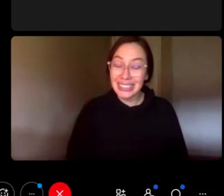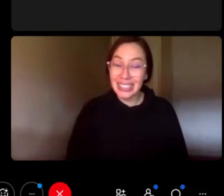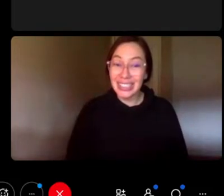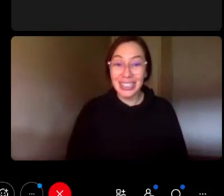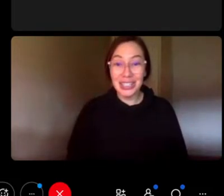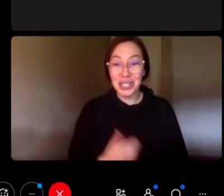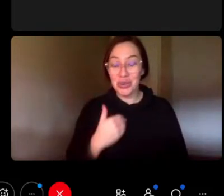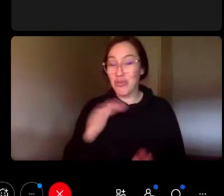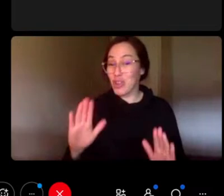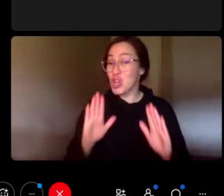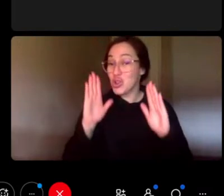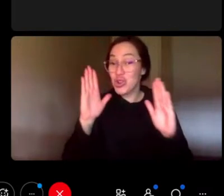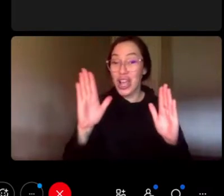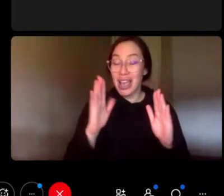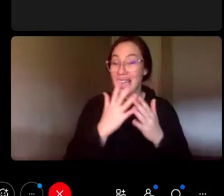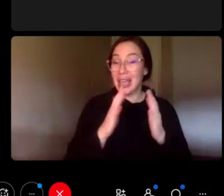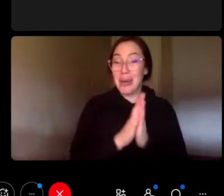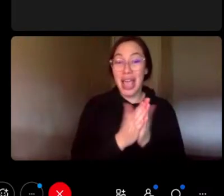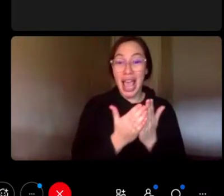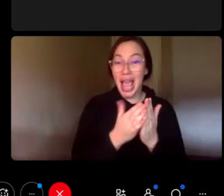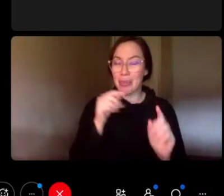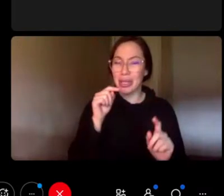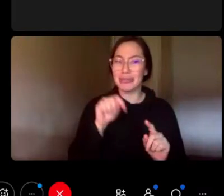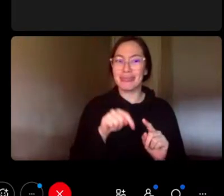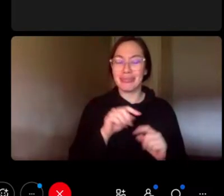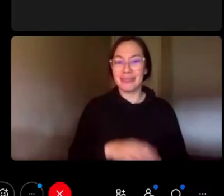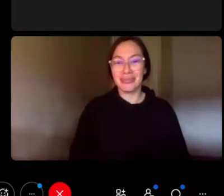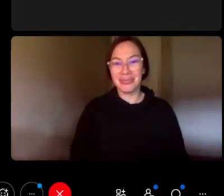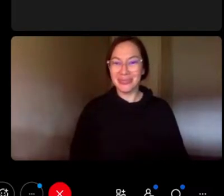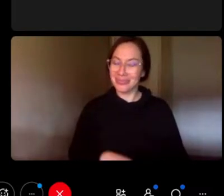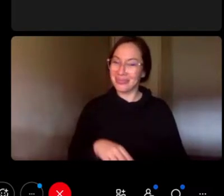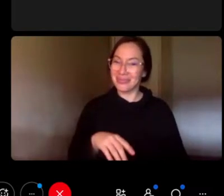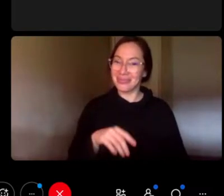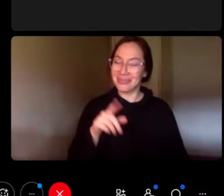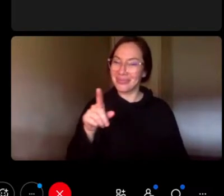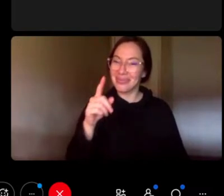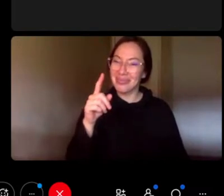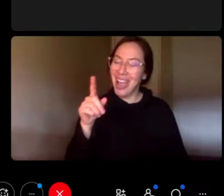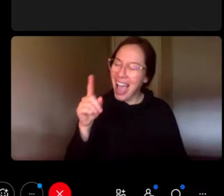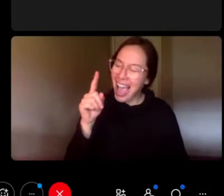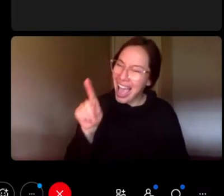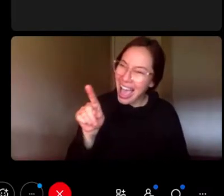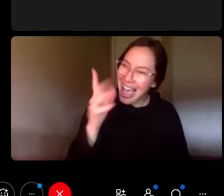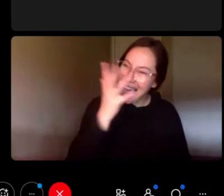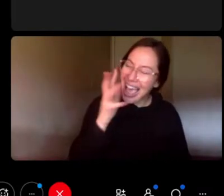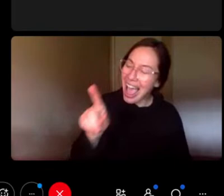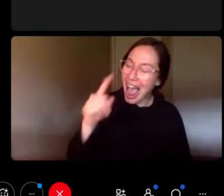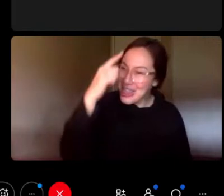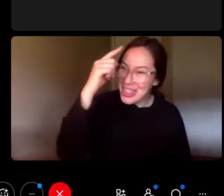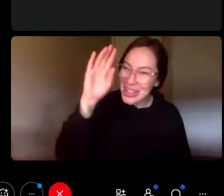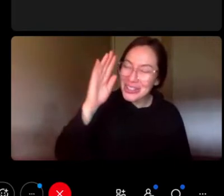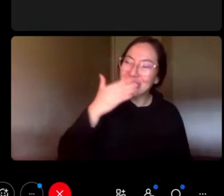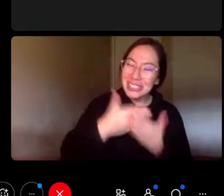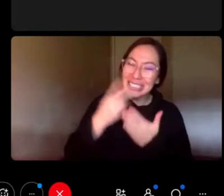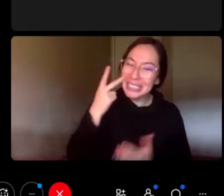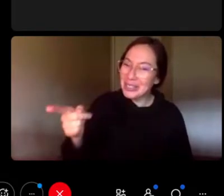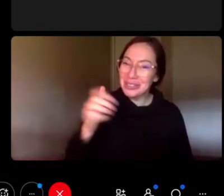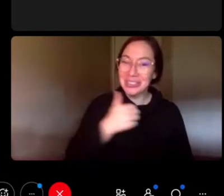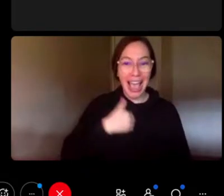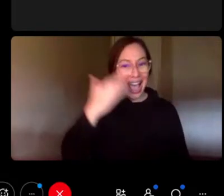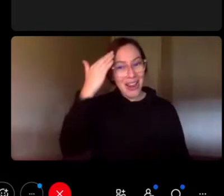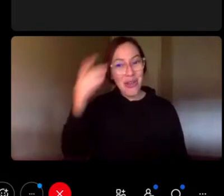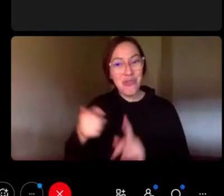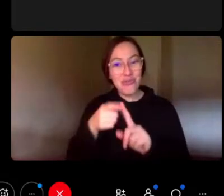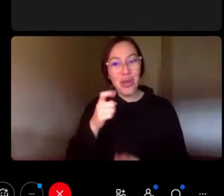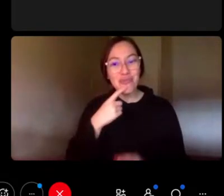you've got a great handbook. They took it. I thought I recognized you. Good to see you. Excuse me. Know her from